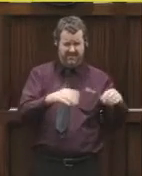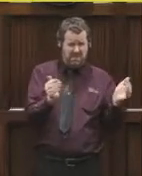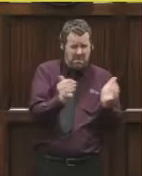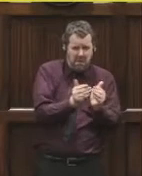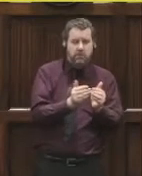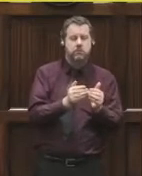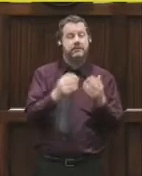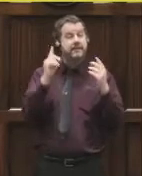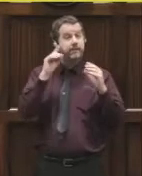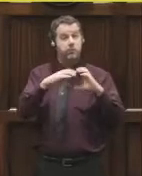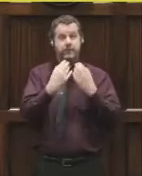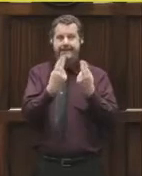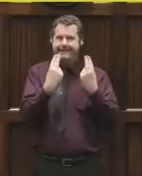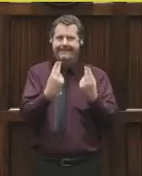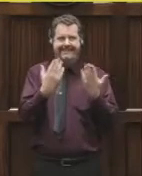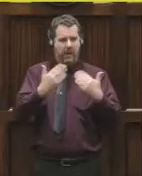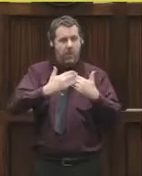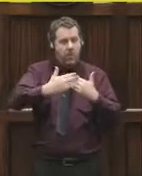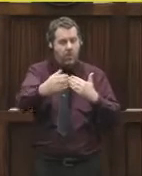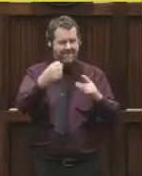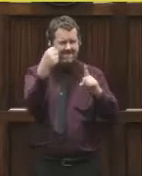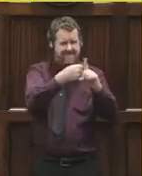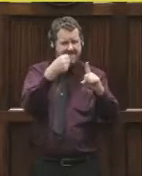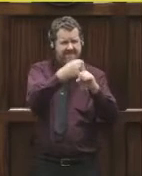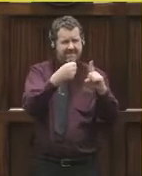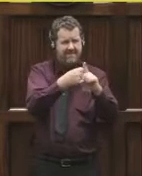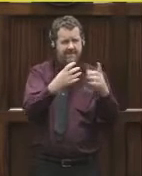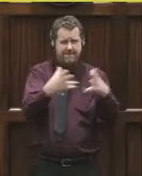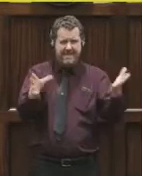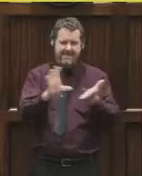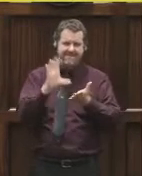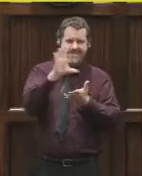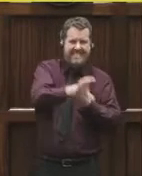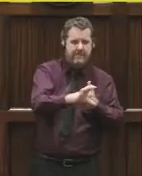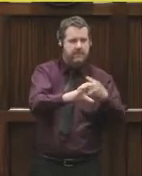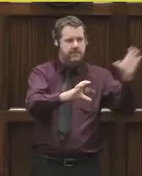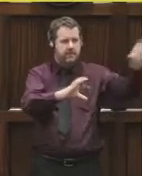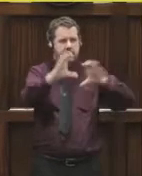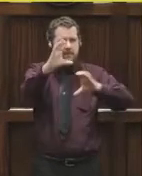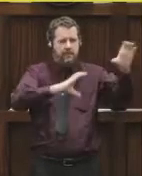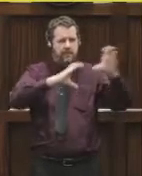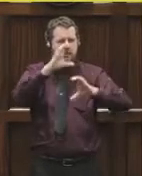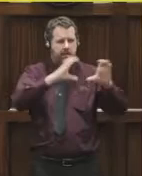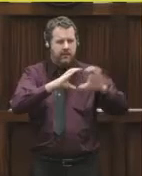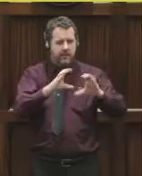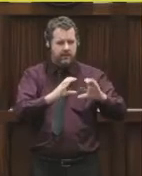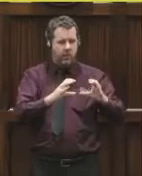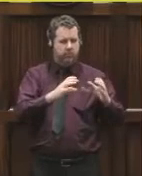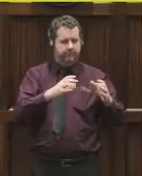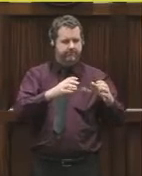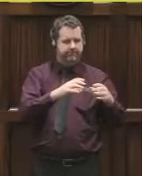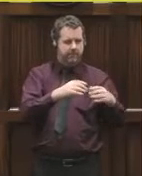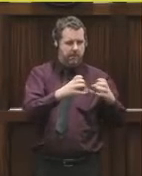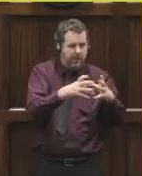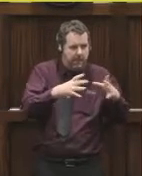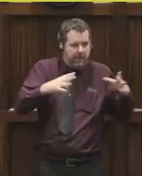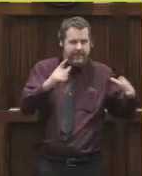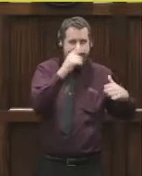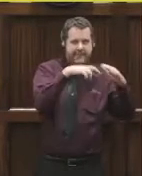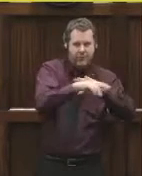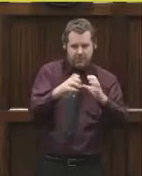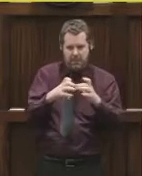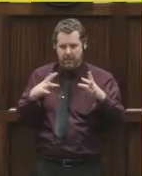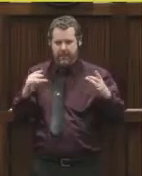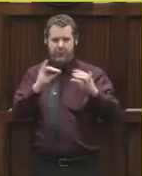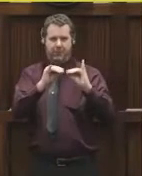massive investment to bring about the teachers and interpreters. Grown adults should